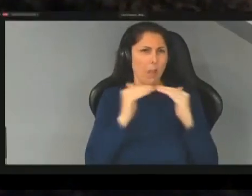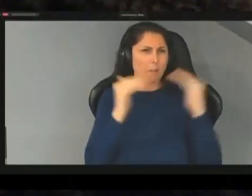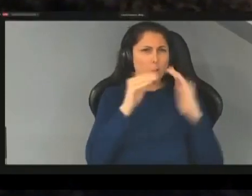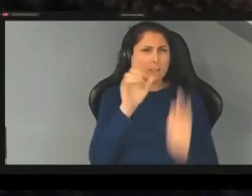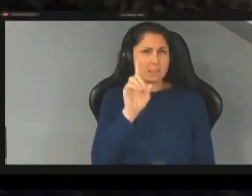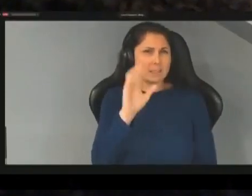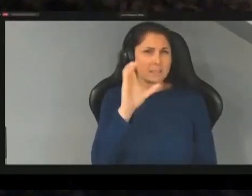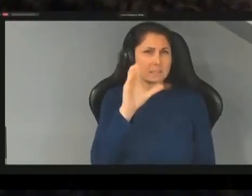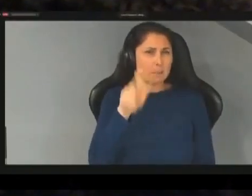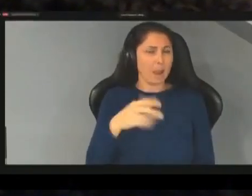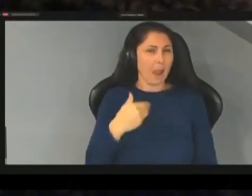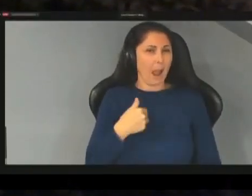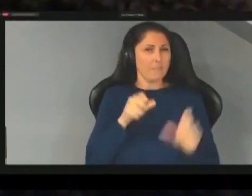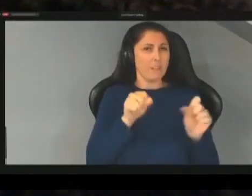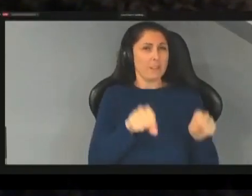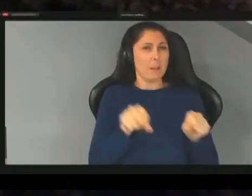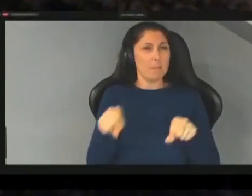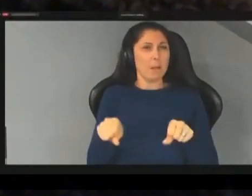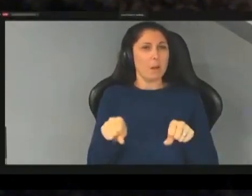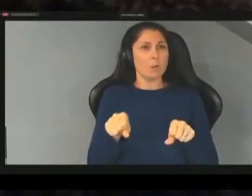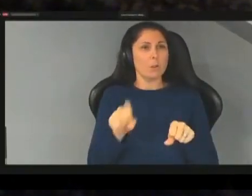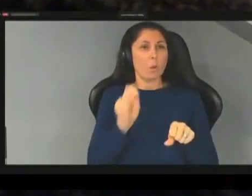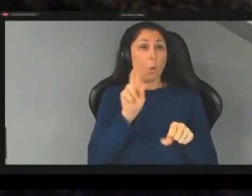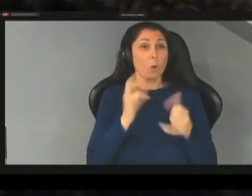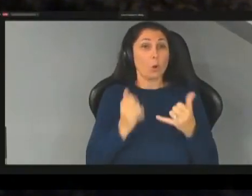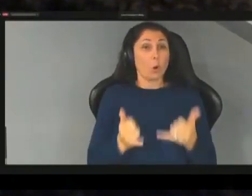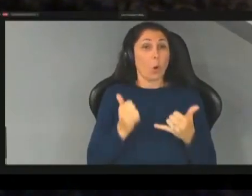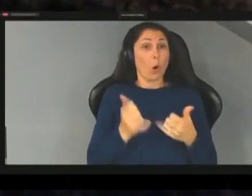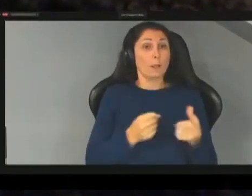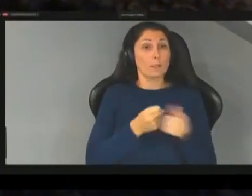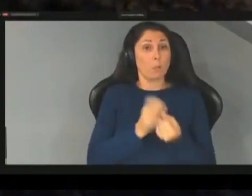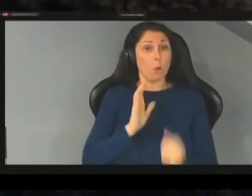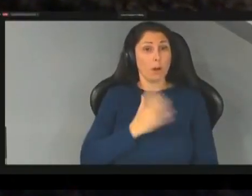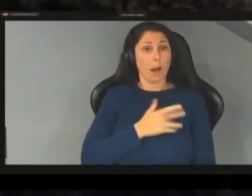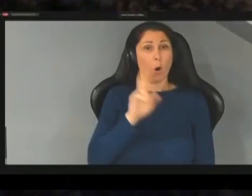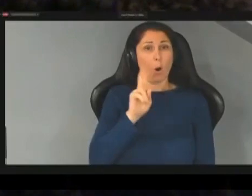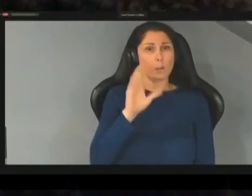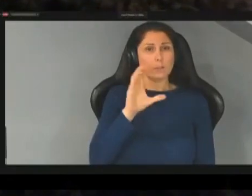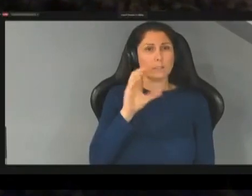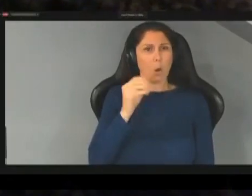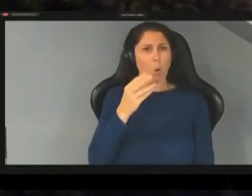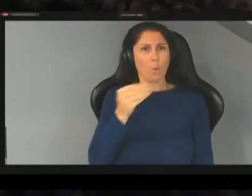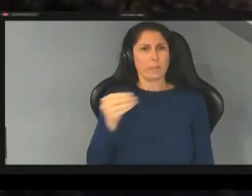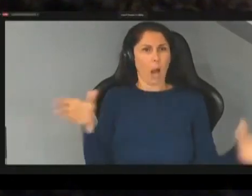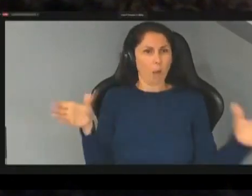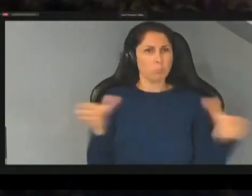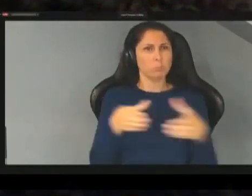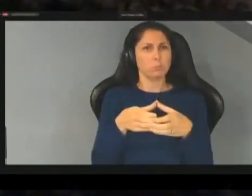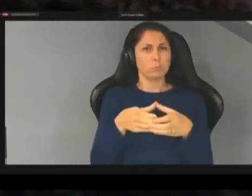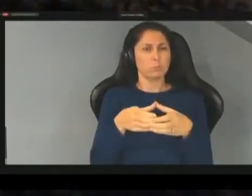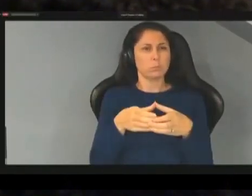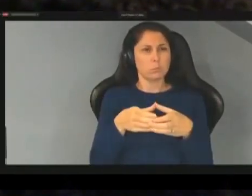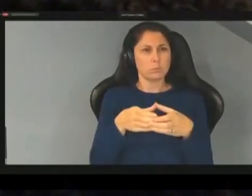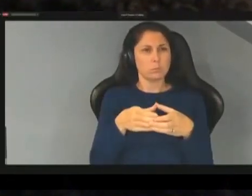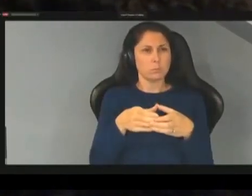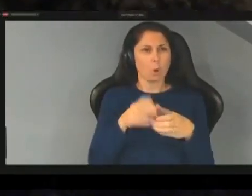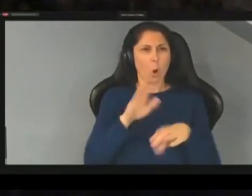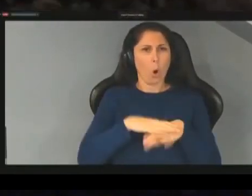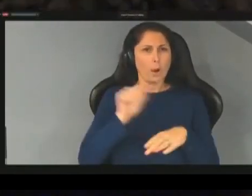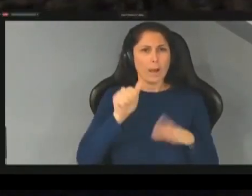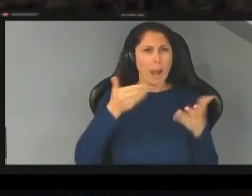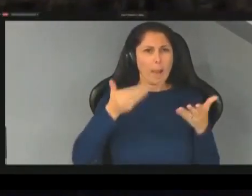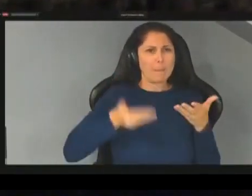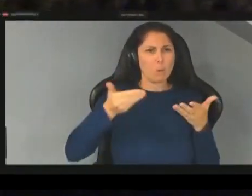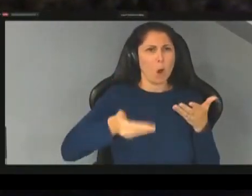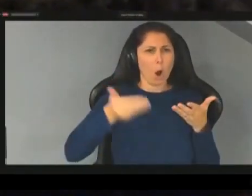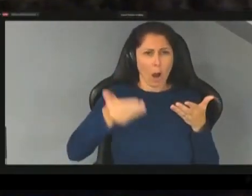have the ability to or currently support our RCOs or bring them together on a periodic basis? Do